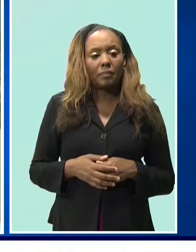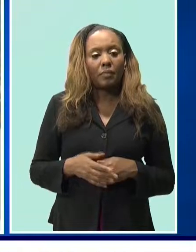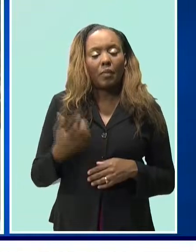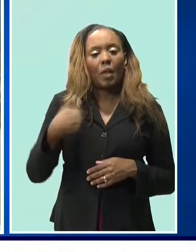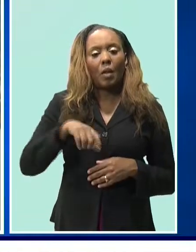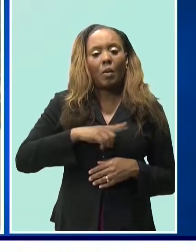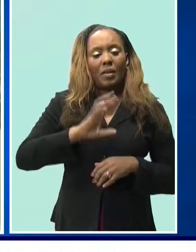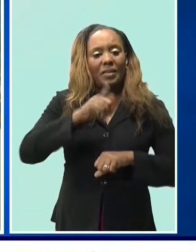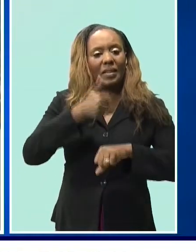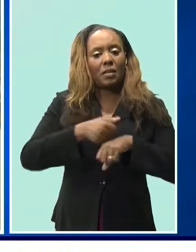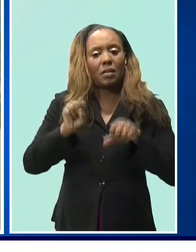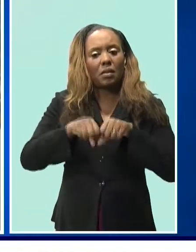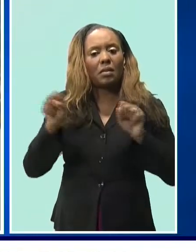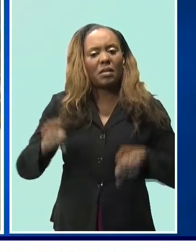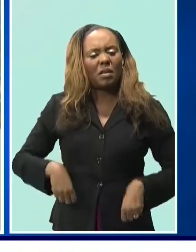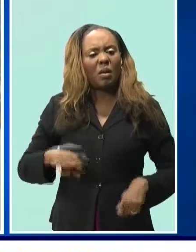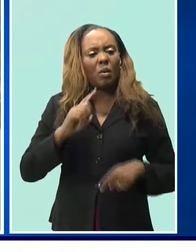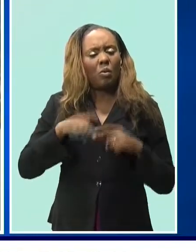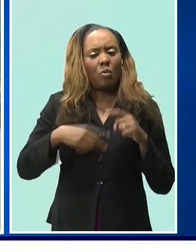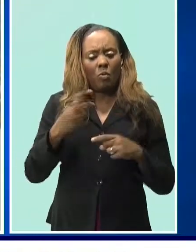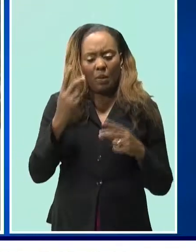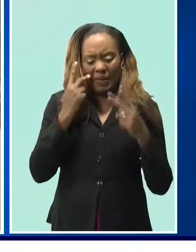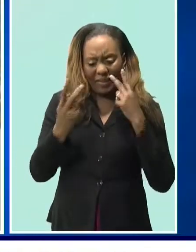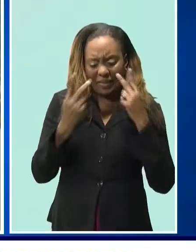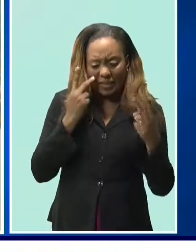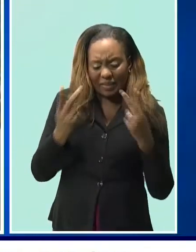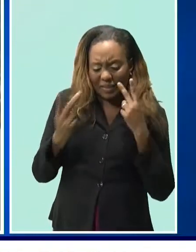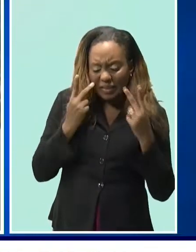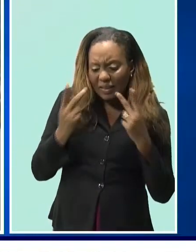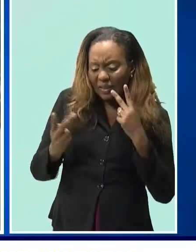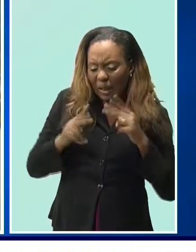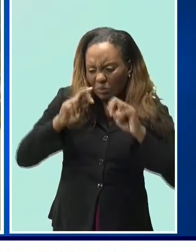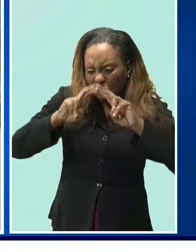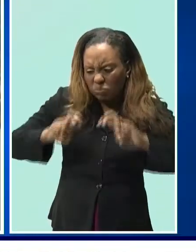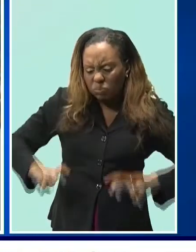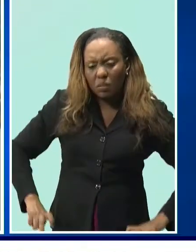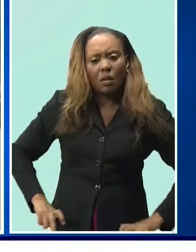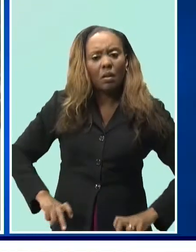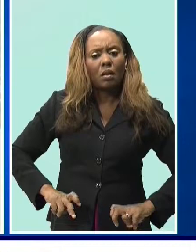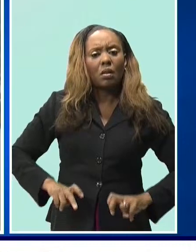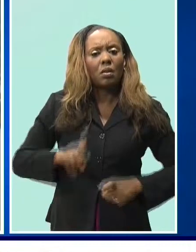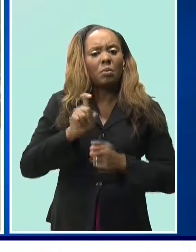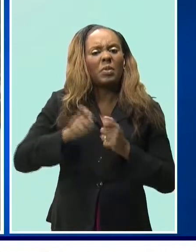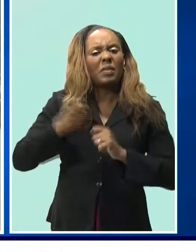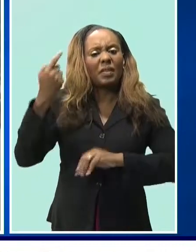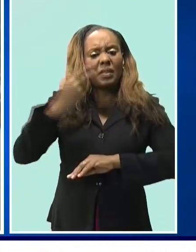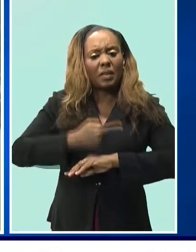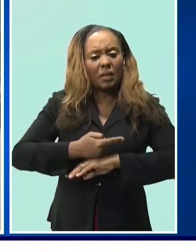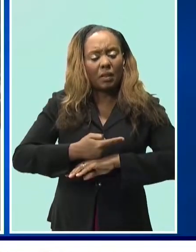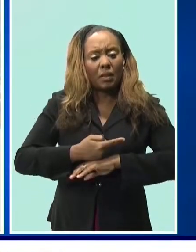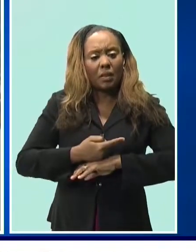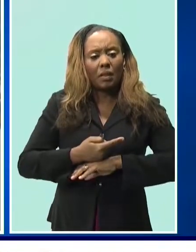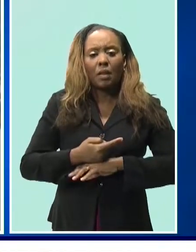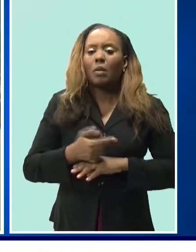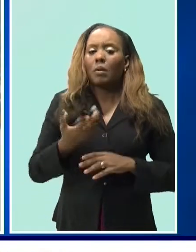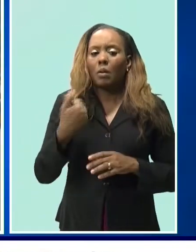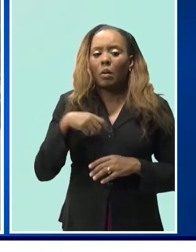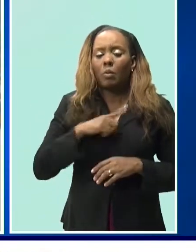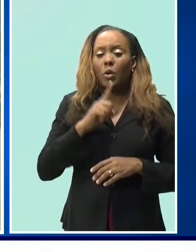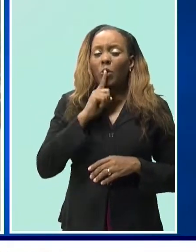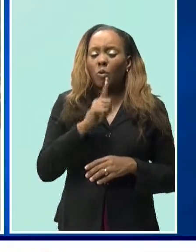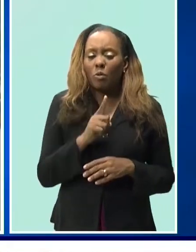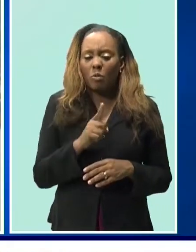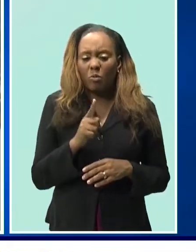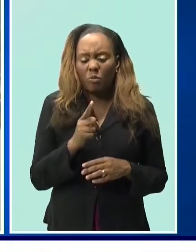So the letters in the population that were chosen for particular days weren't chosen just by accident. We actually